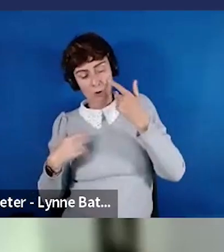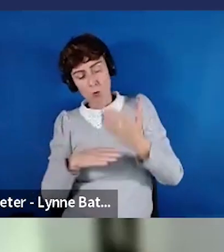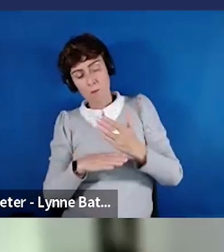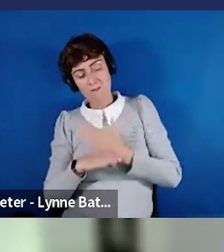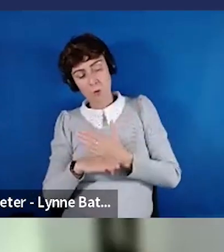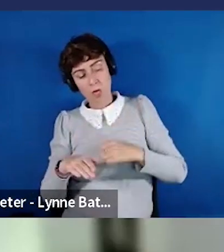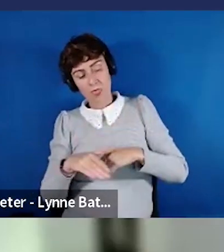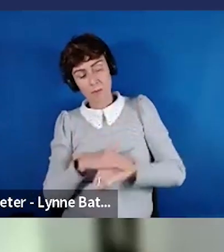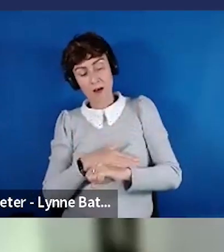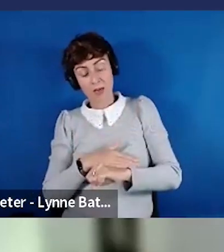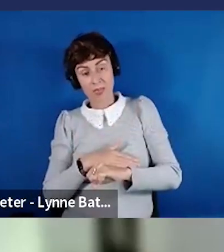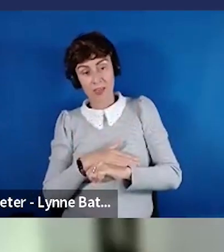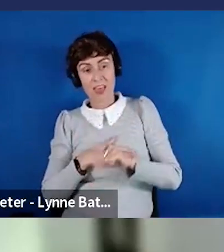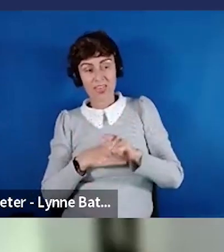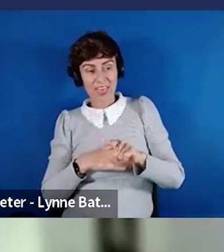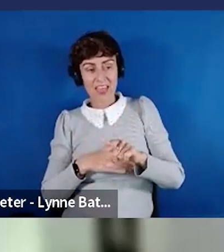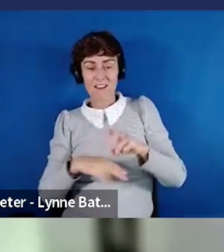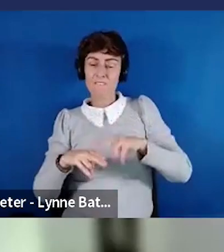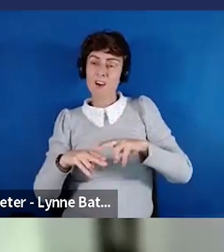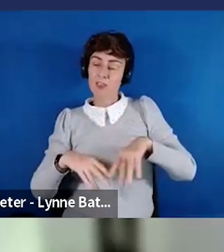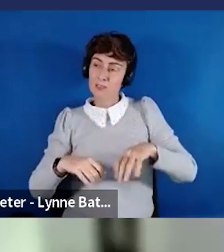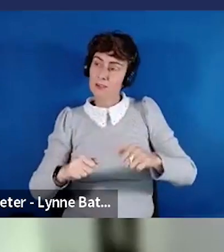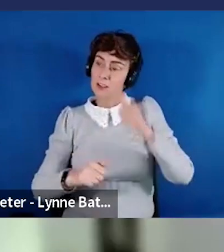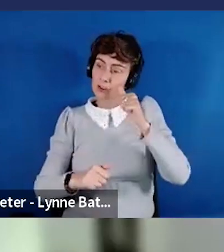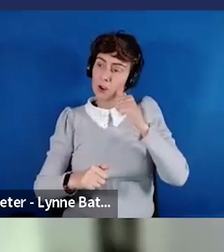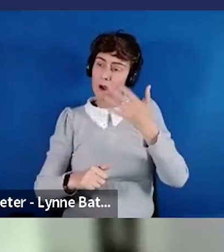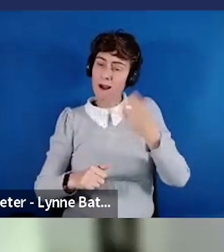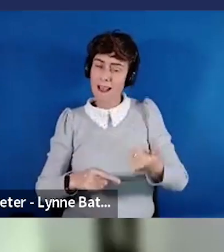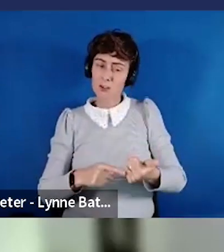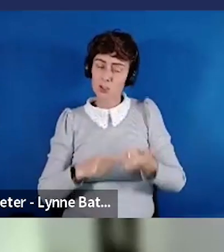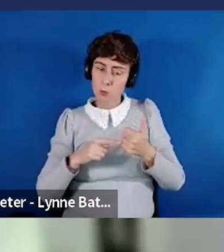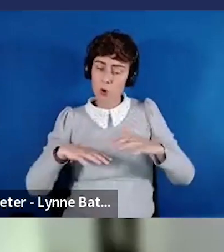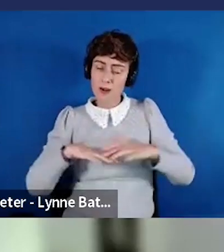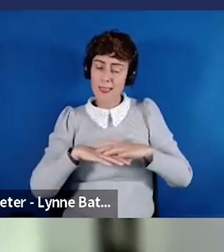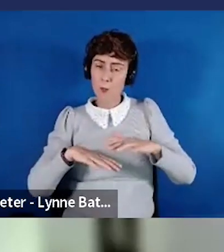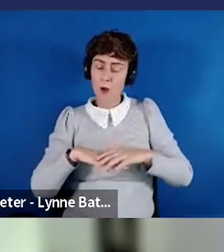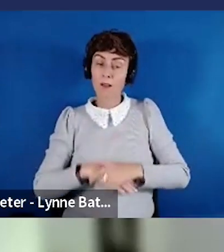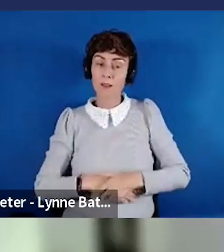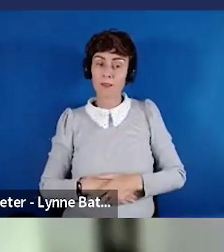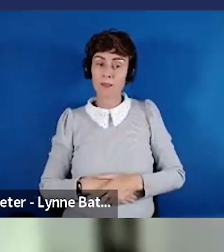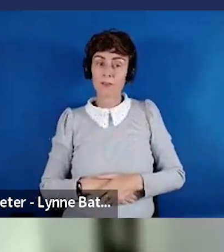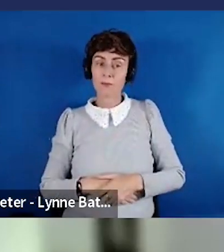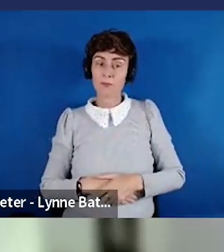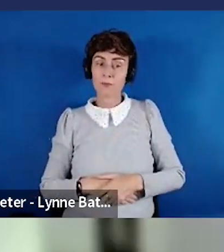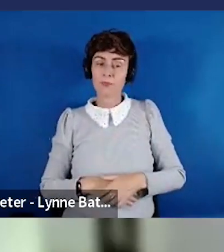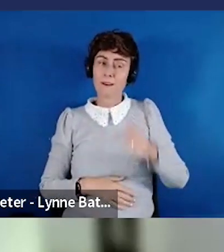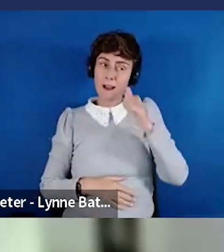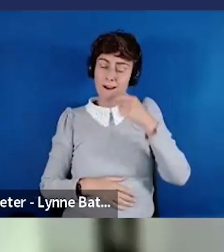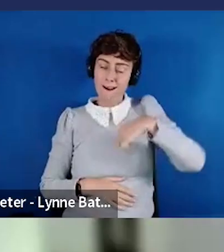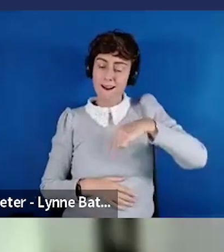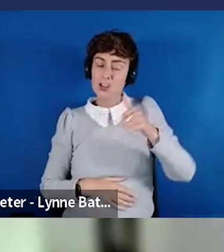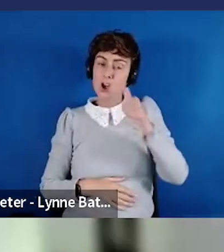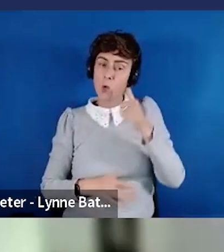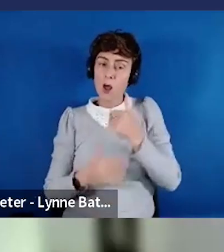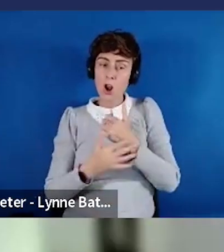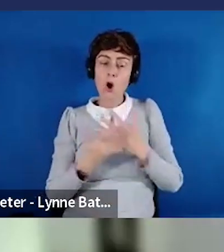just knowing that you've got that support network can help really relieve. So I know that's something that I know a lot